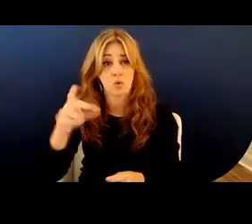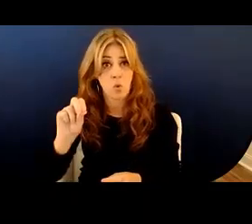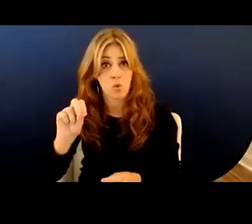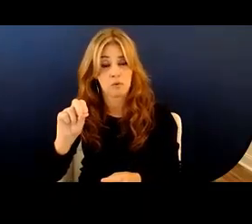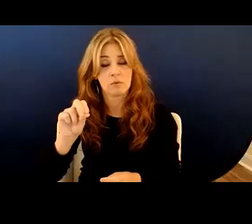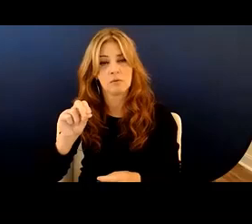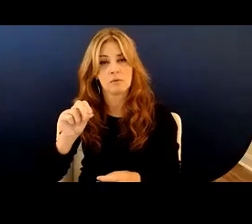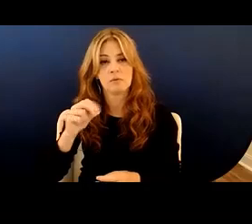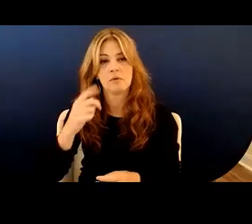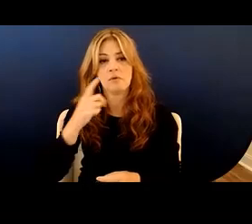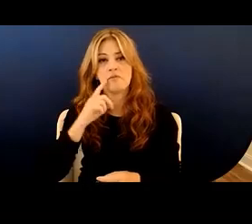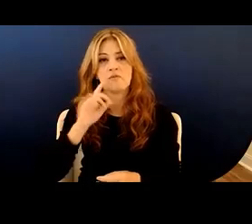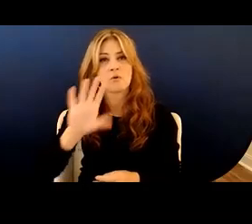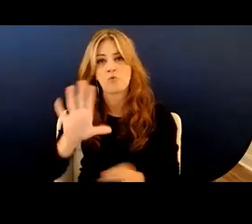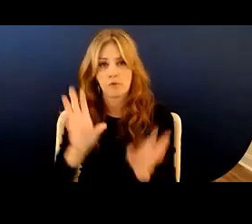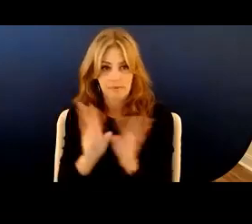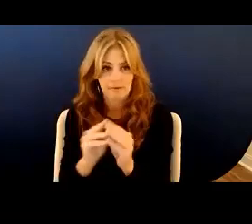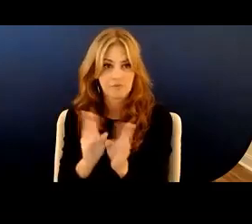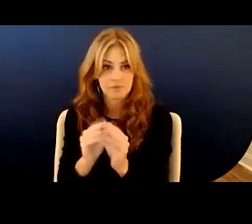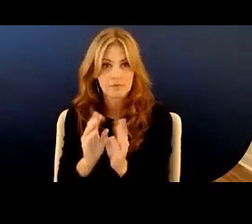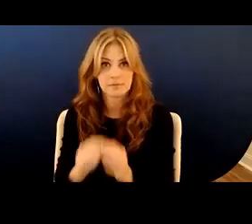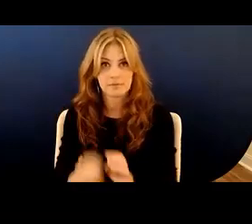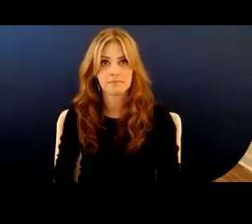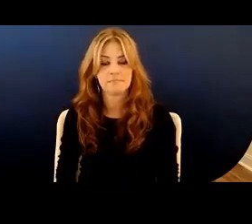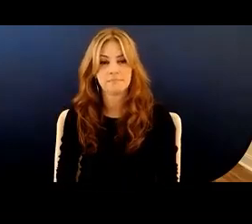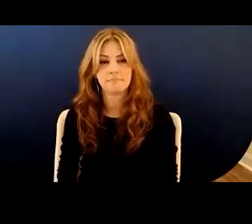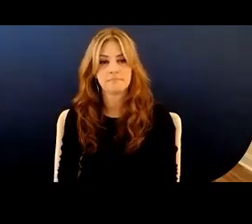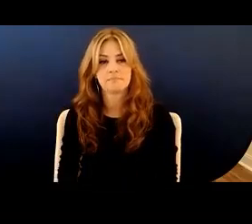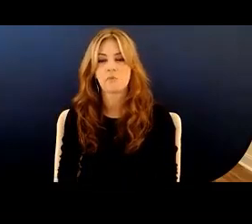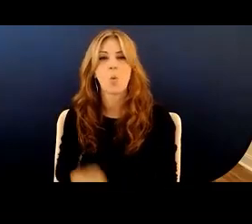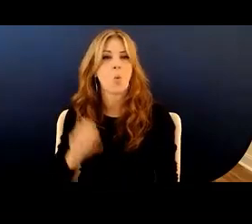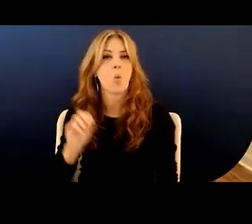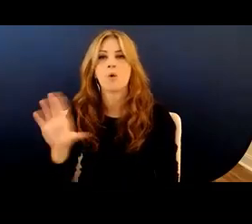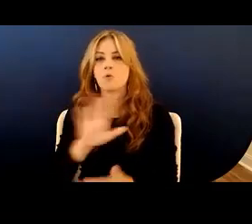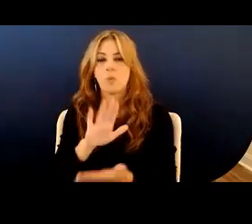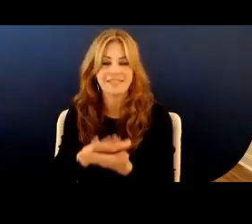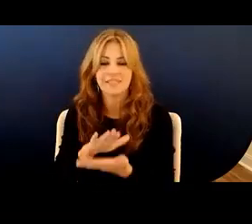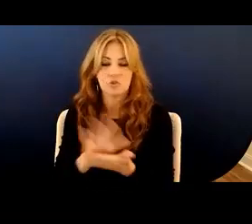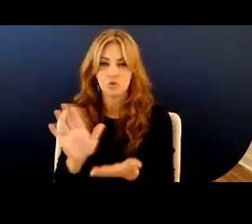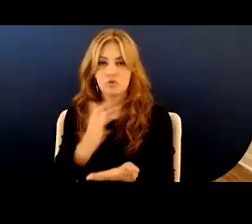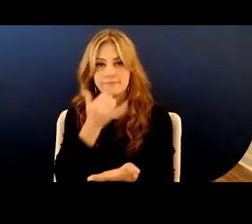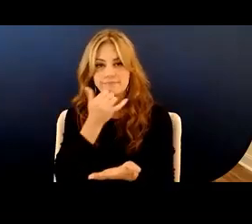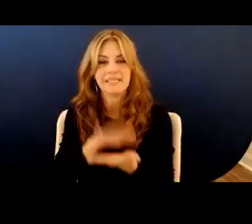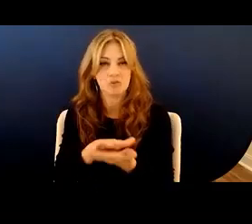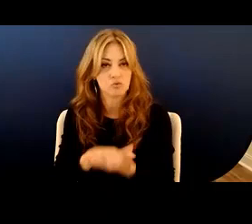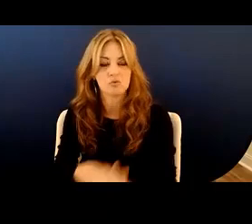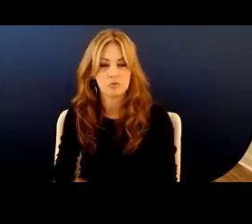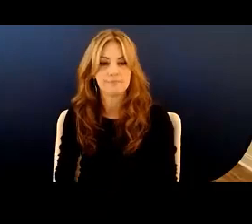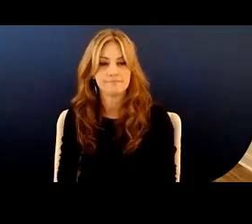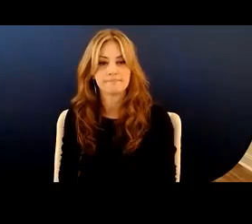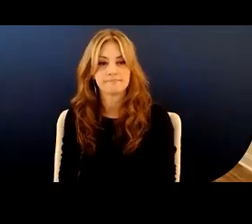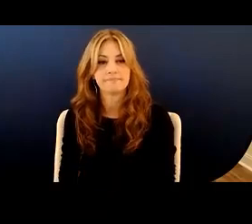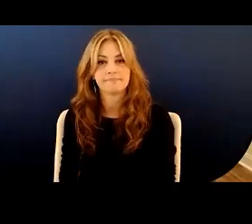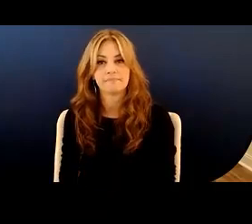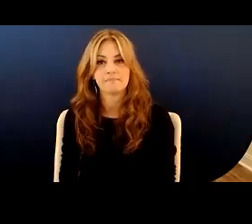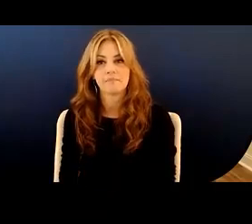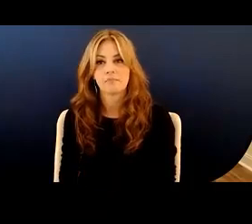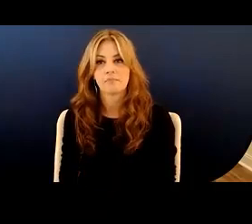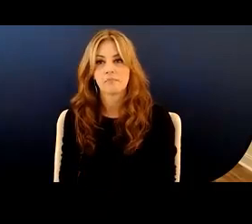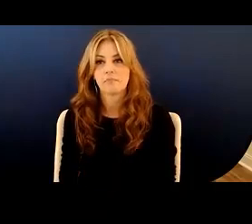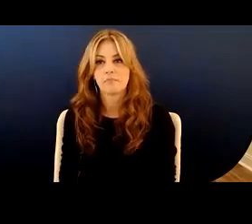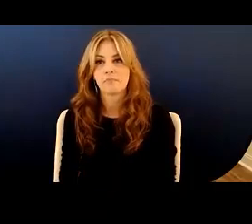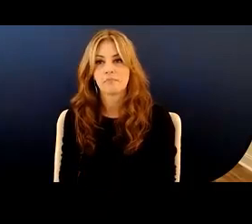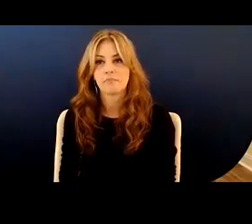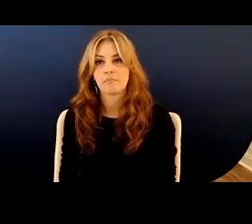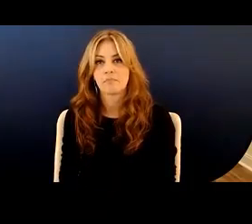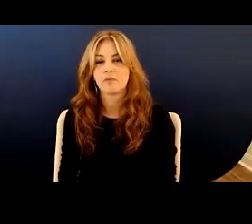your conference, of your institution, I mean, and it's also drag